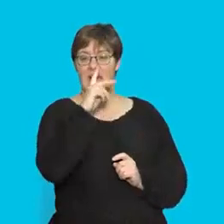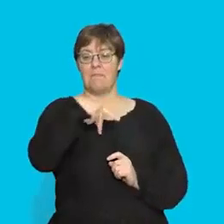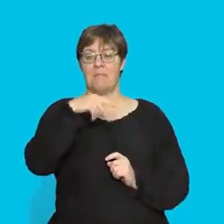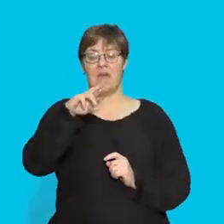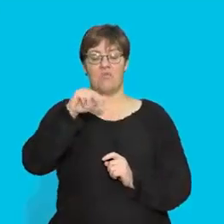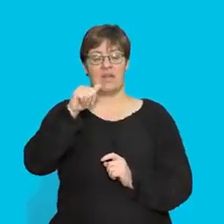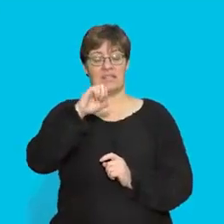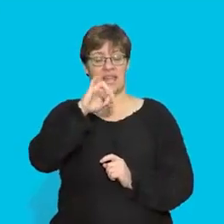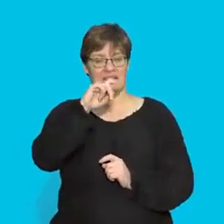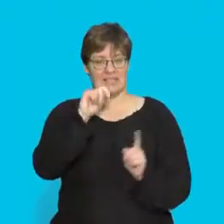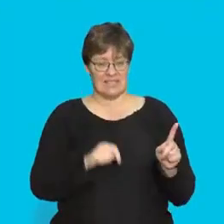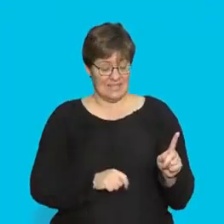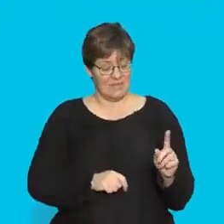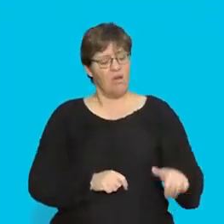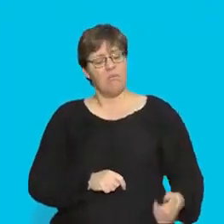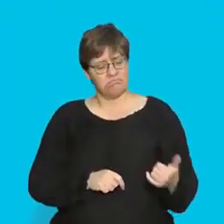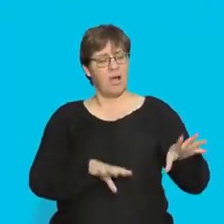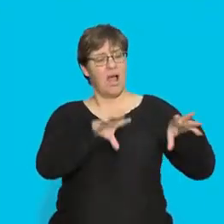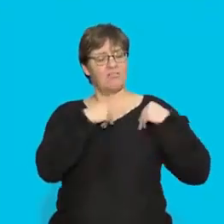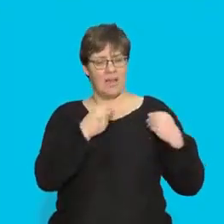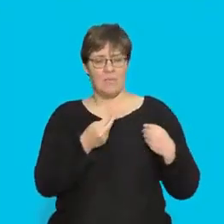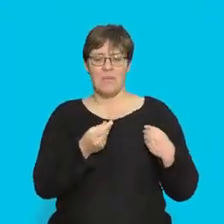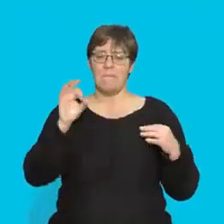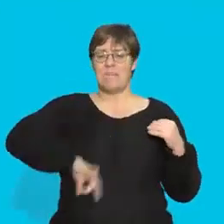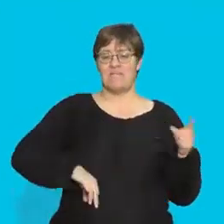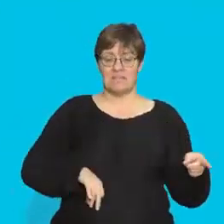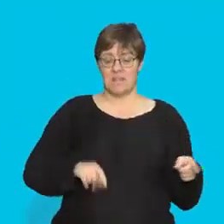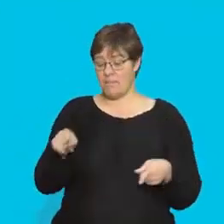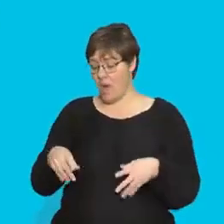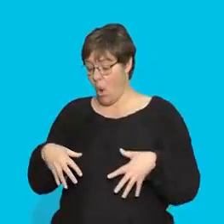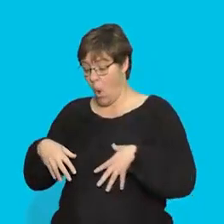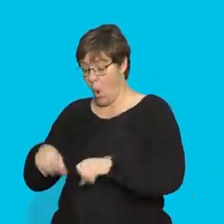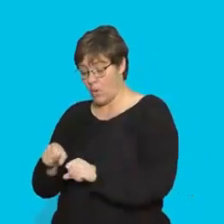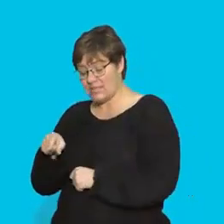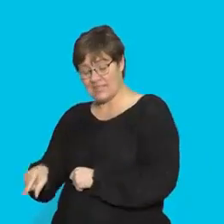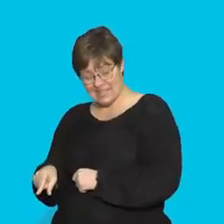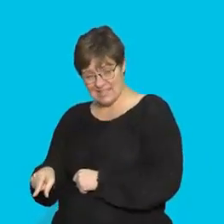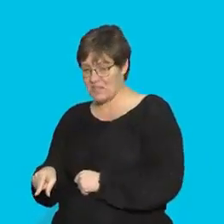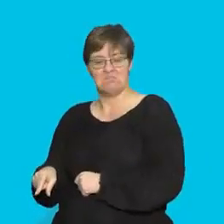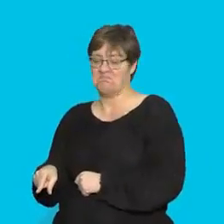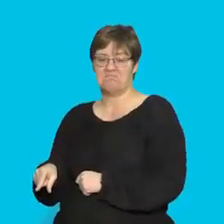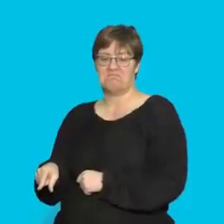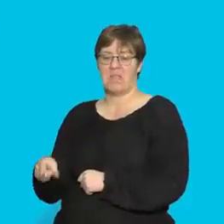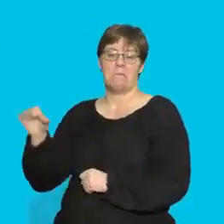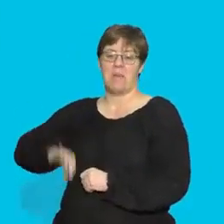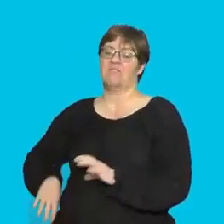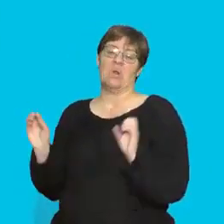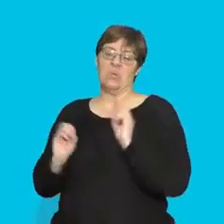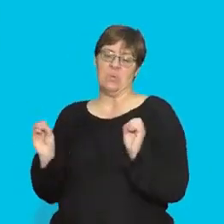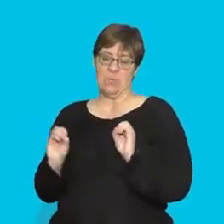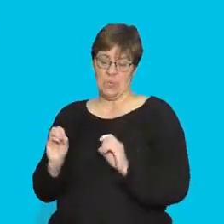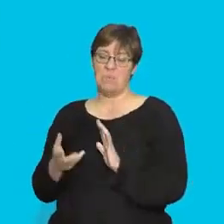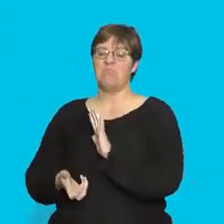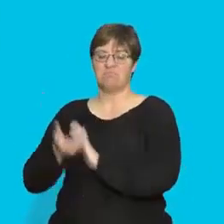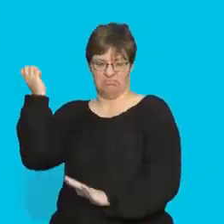our parasite, and one organism, the host, That is the organism that